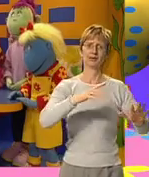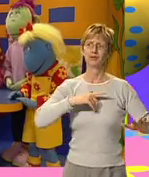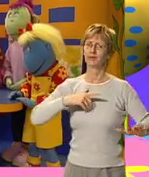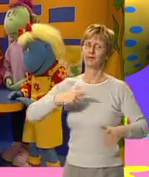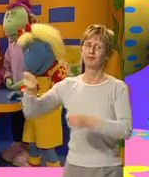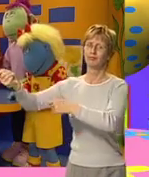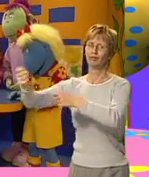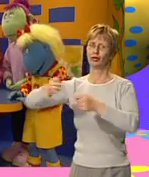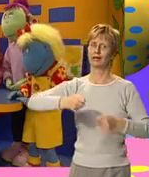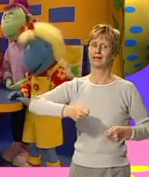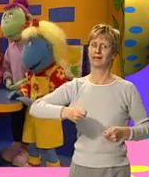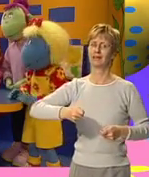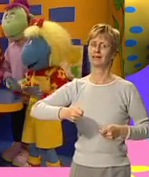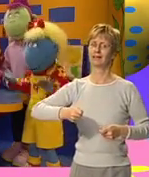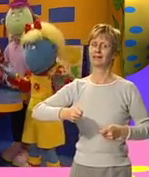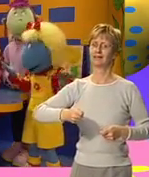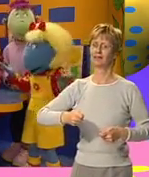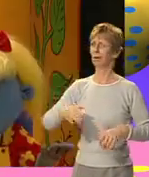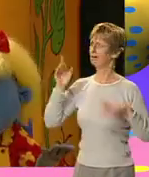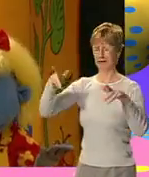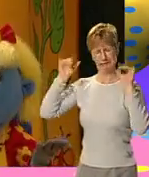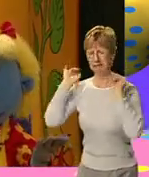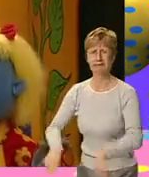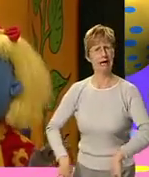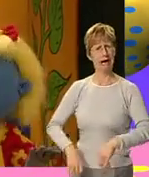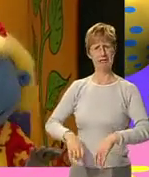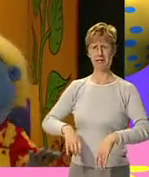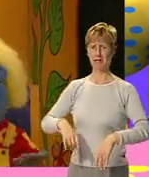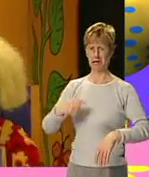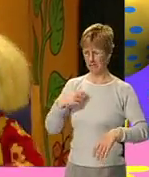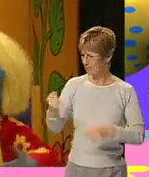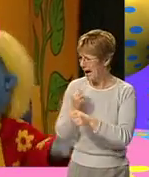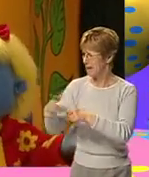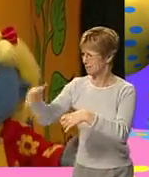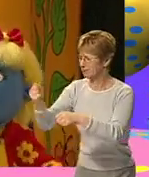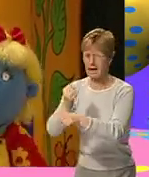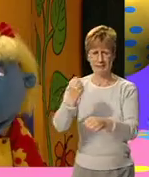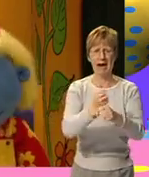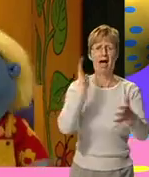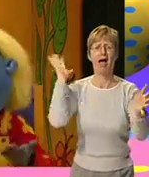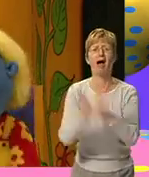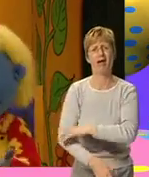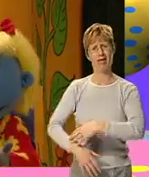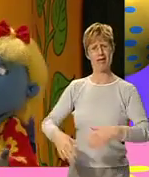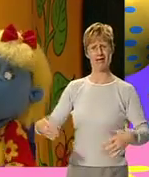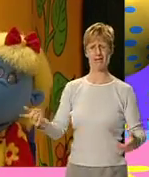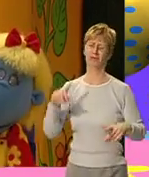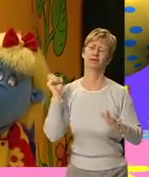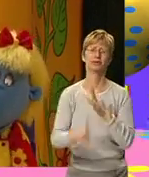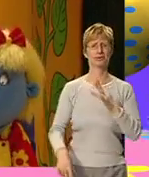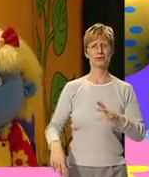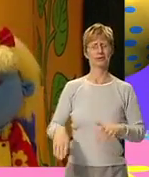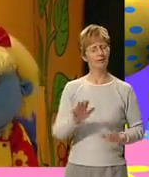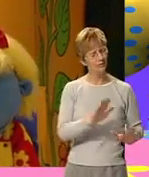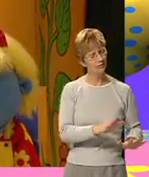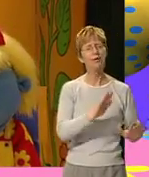I'll go and get it back. This is terrible. All our lovely things spoiled. What are we going to do? Yeah. Oh, don't